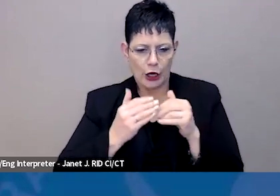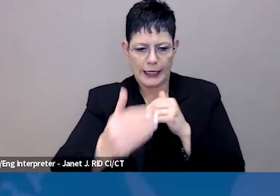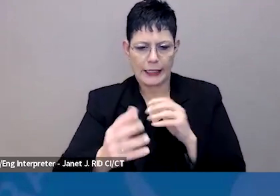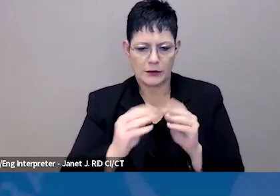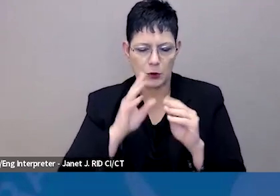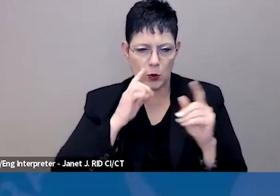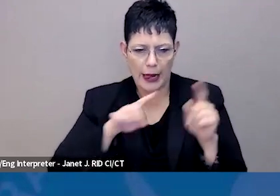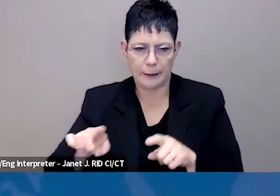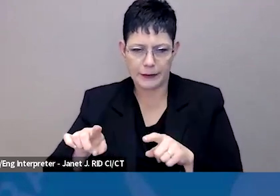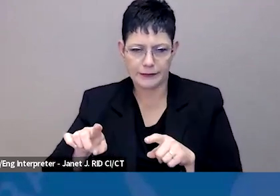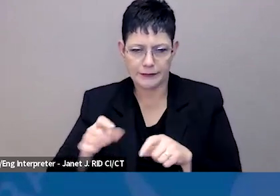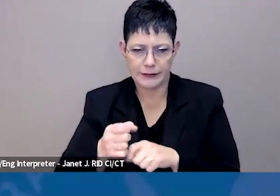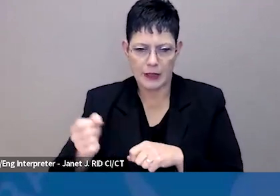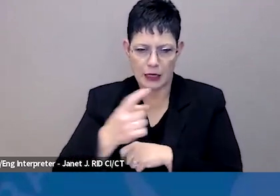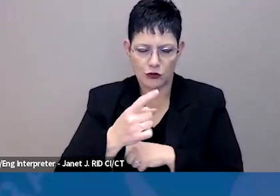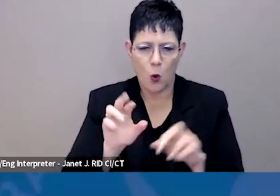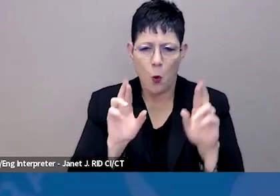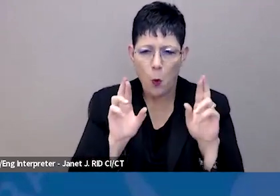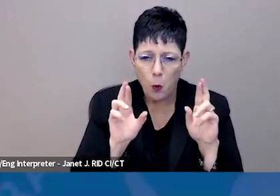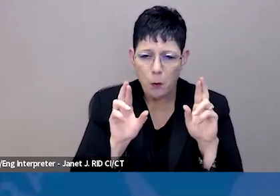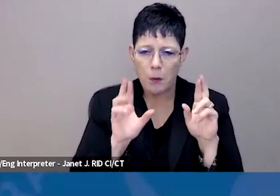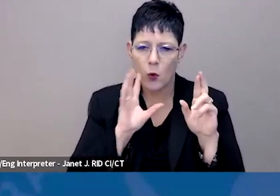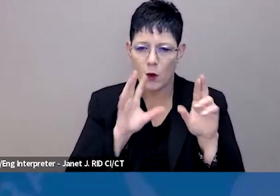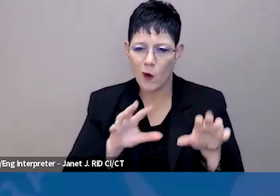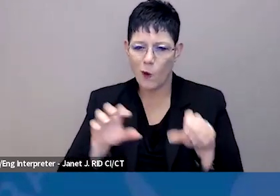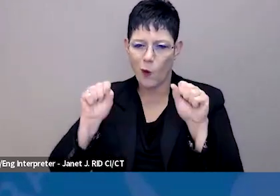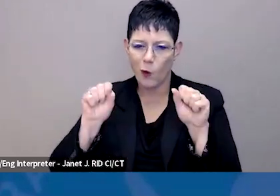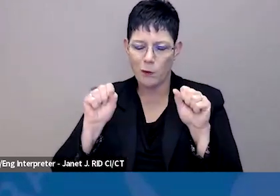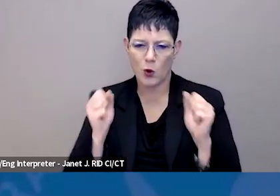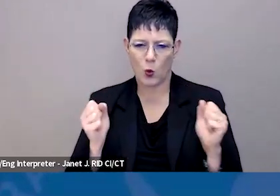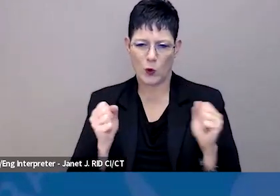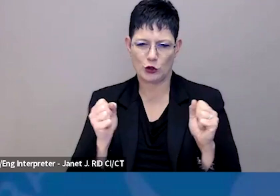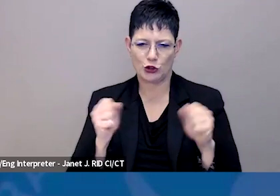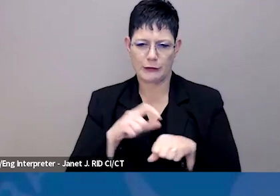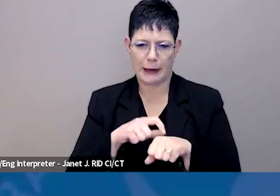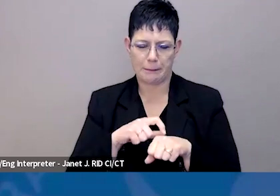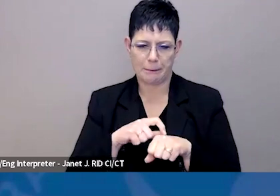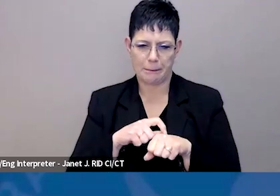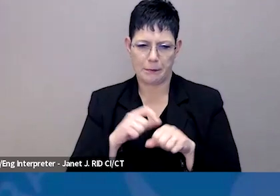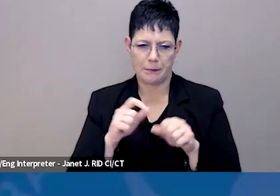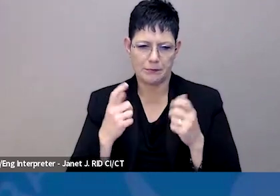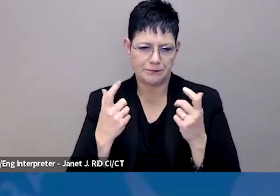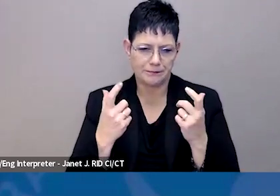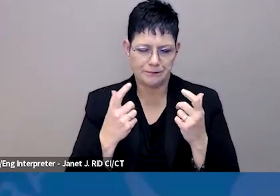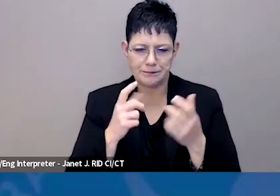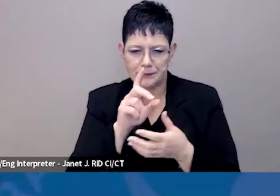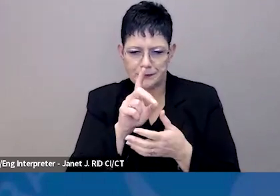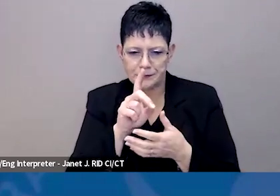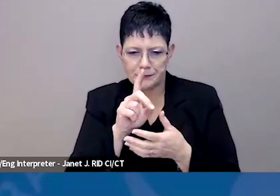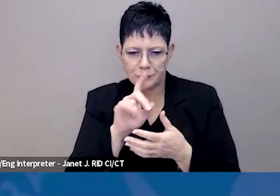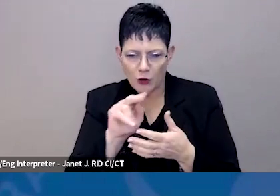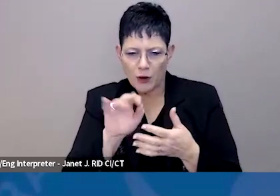be. I'm hoping that it will be sometime in the winter where we can convene another advisory council